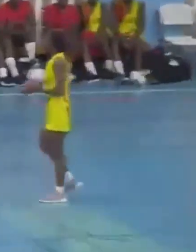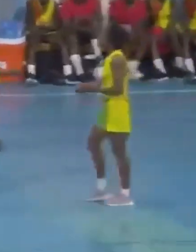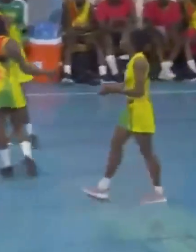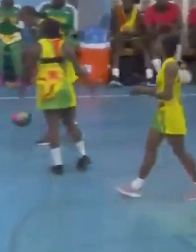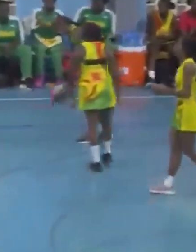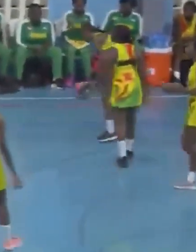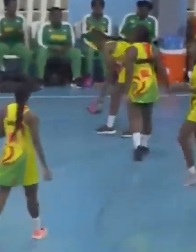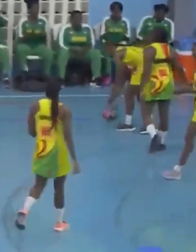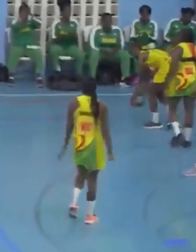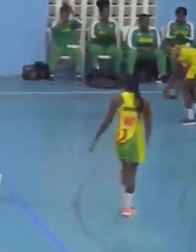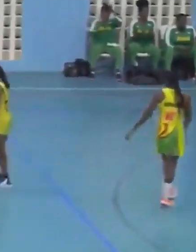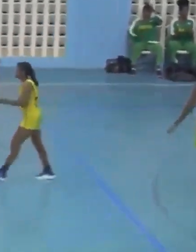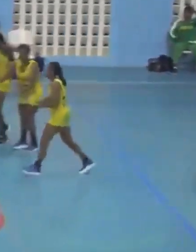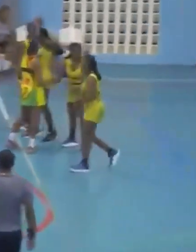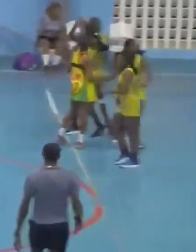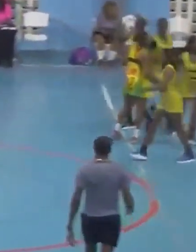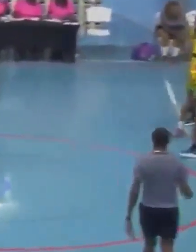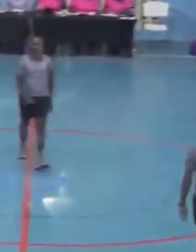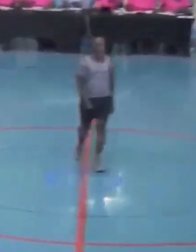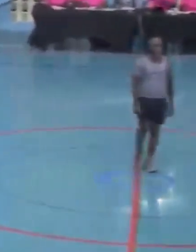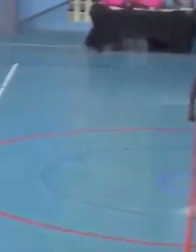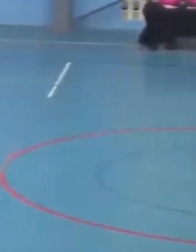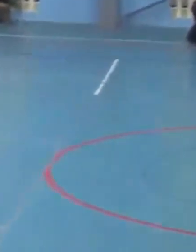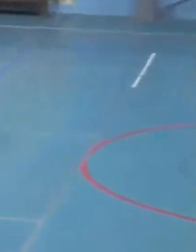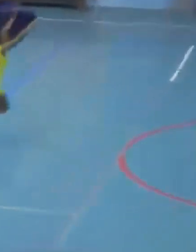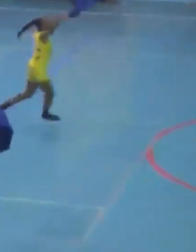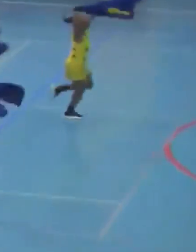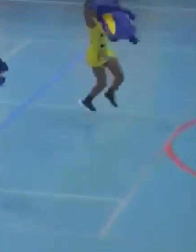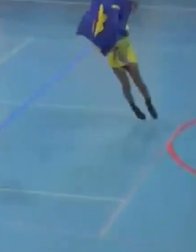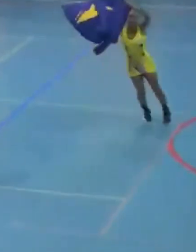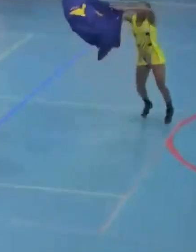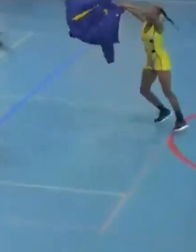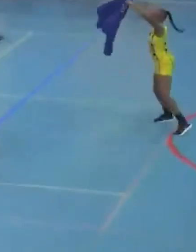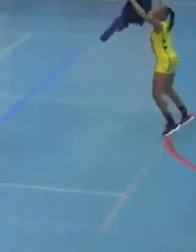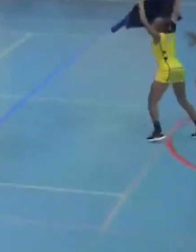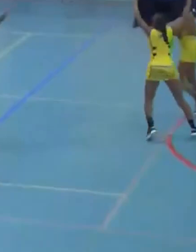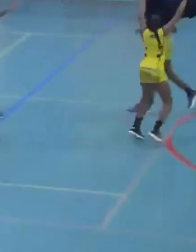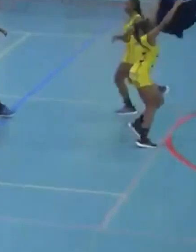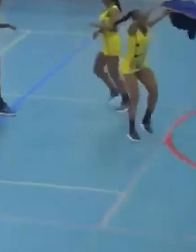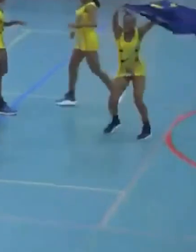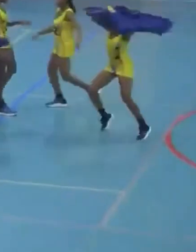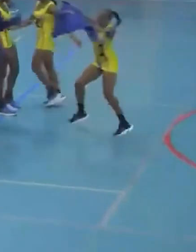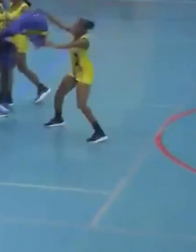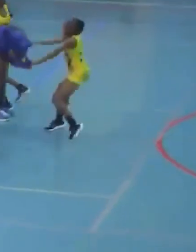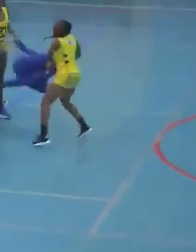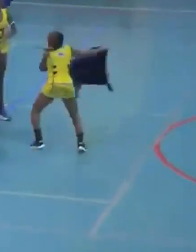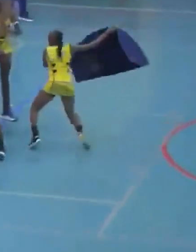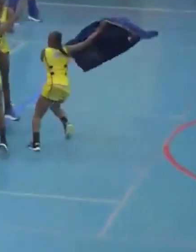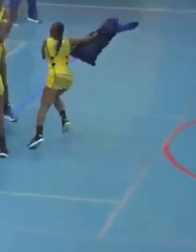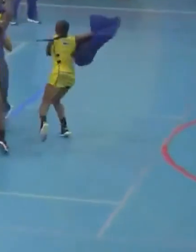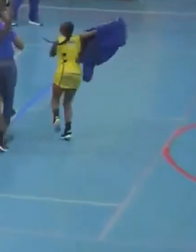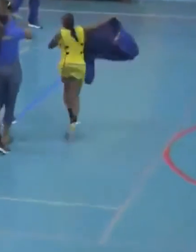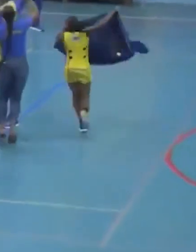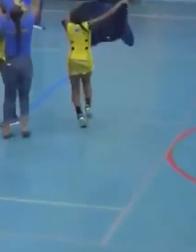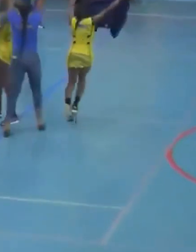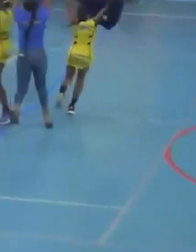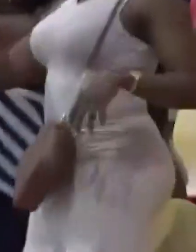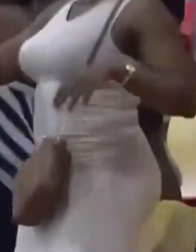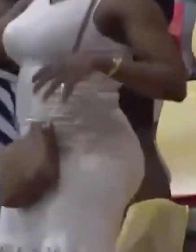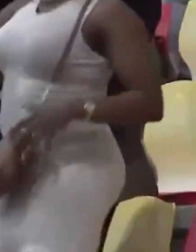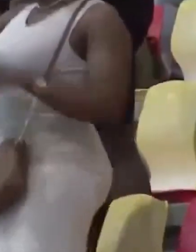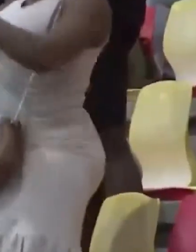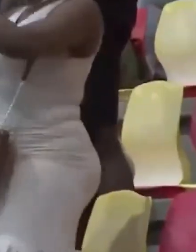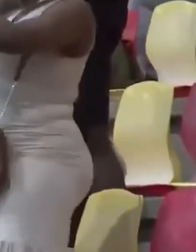Barbados, 19 to Grenada. You could see both teams have played excellently, and it would have and the jubilation down begins to by the team